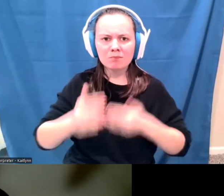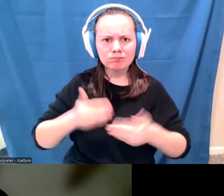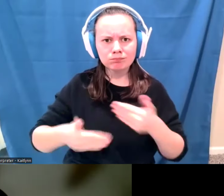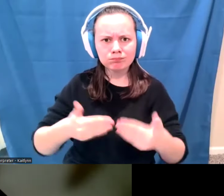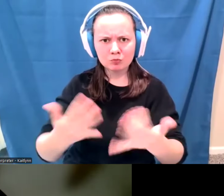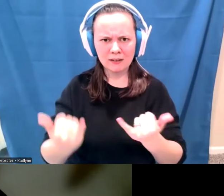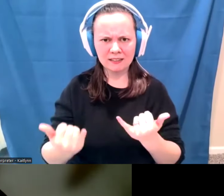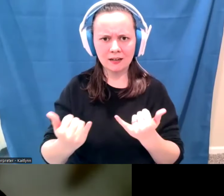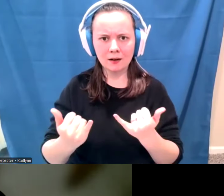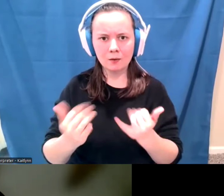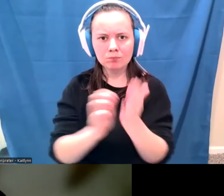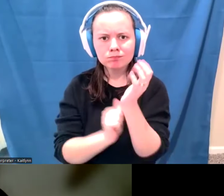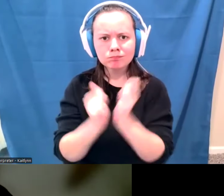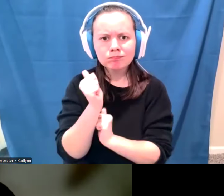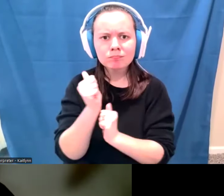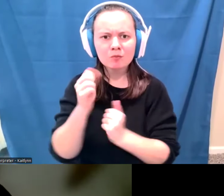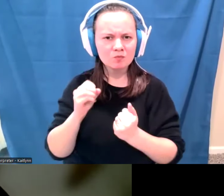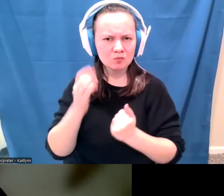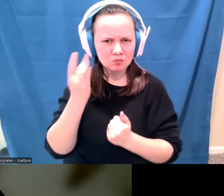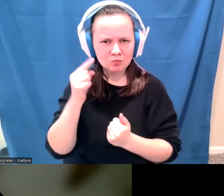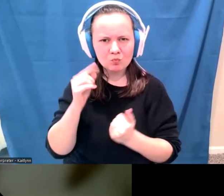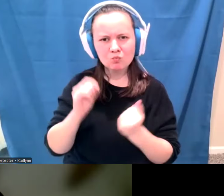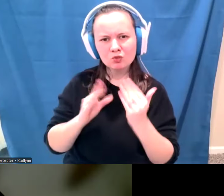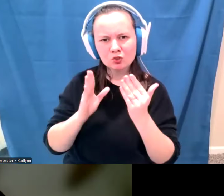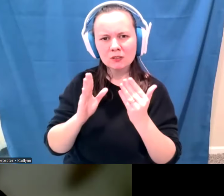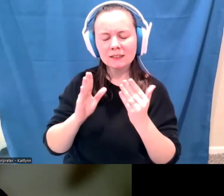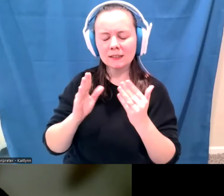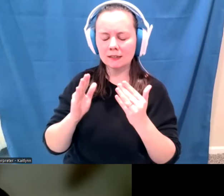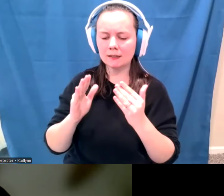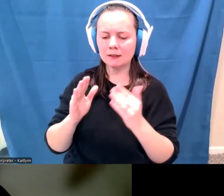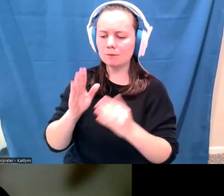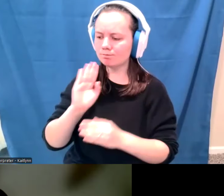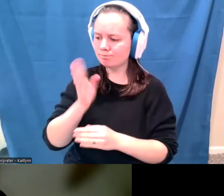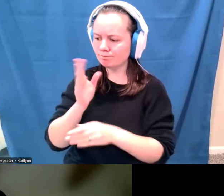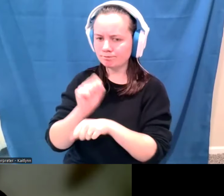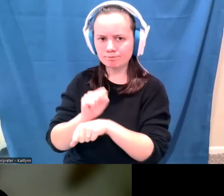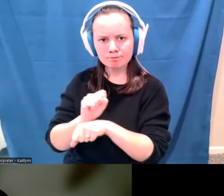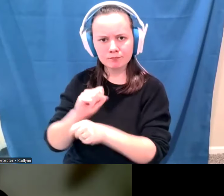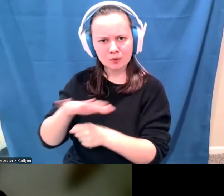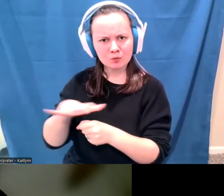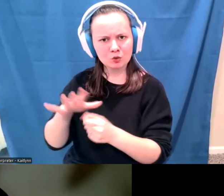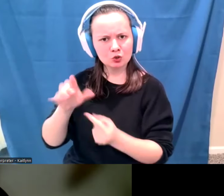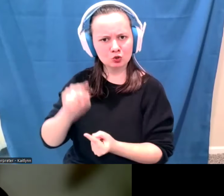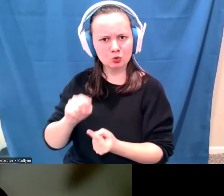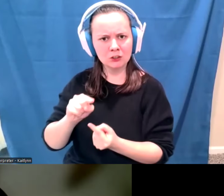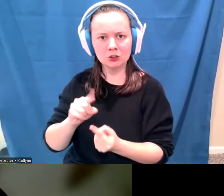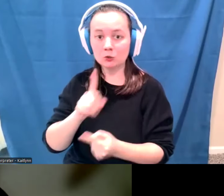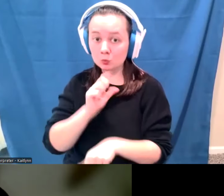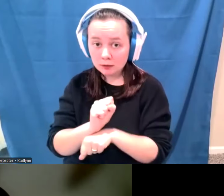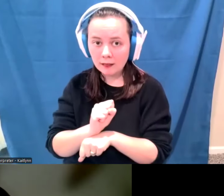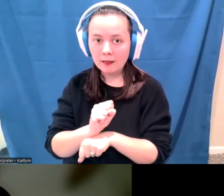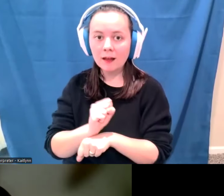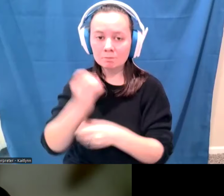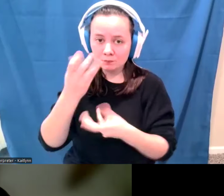to address the workforce shortage, which is real despite the lack of data to quantify it, and the recruitment and retention and